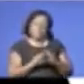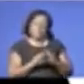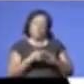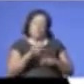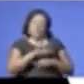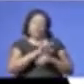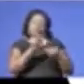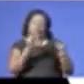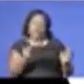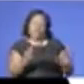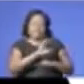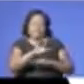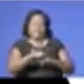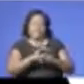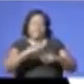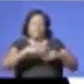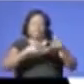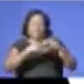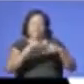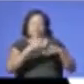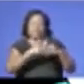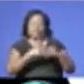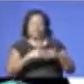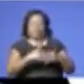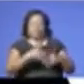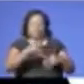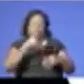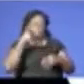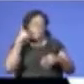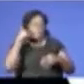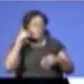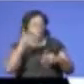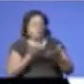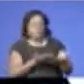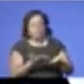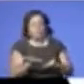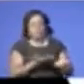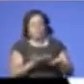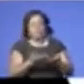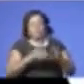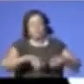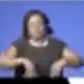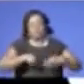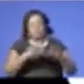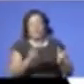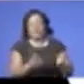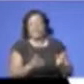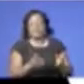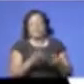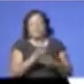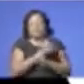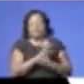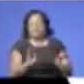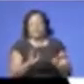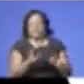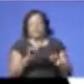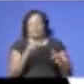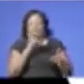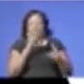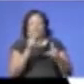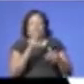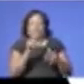of microwave link and mobile services, which previously provided free Wi-Fi to all residents of Grand Key.